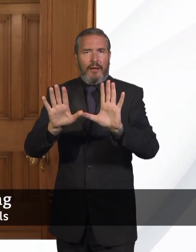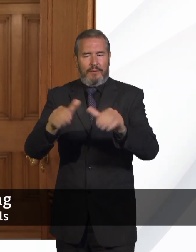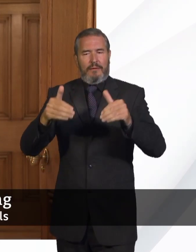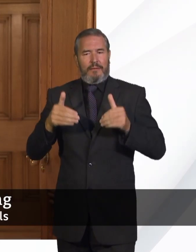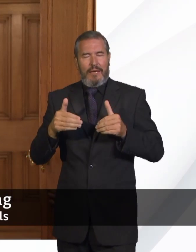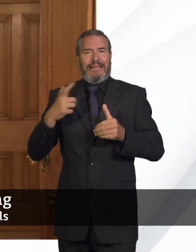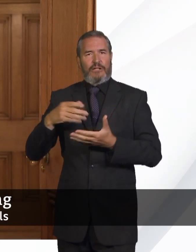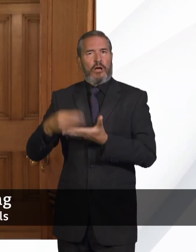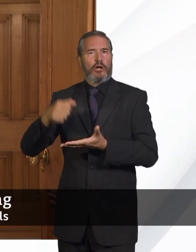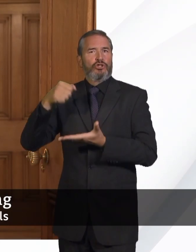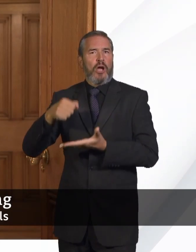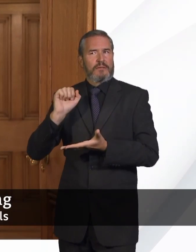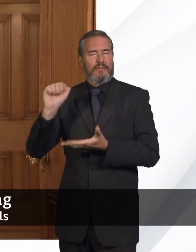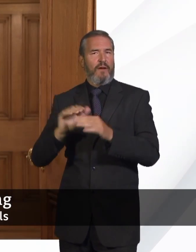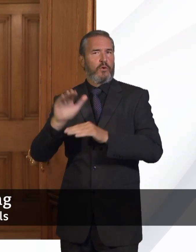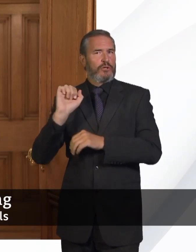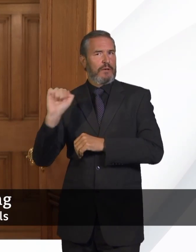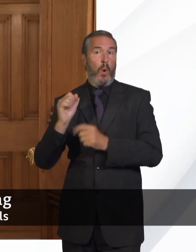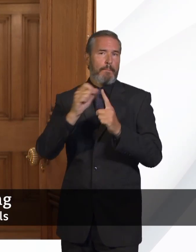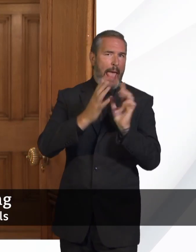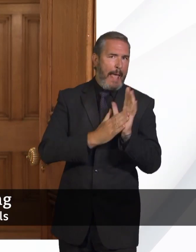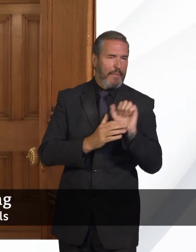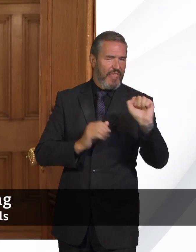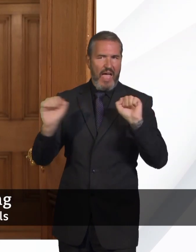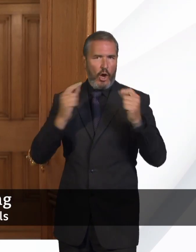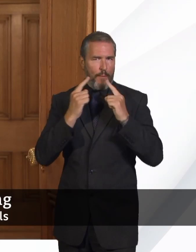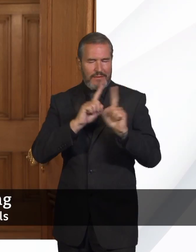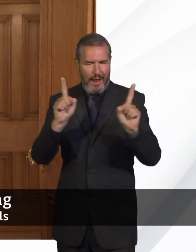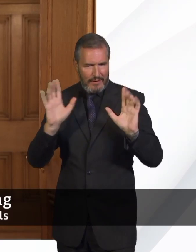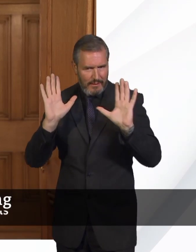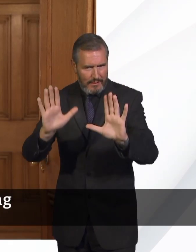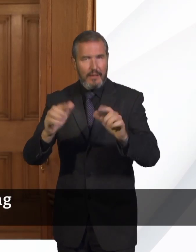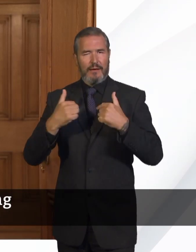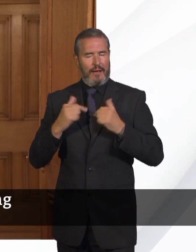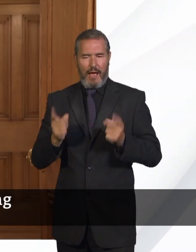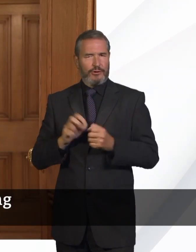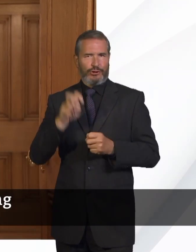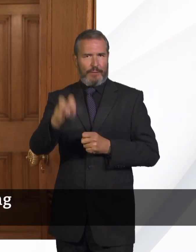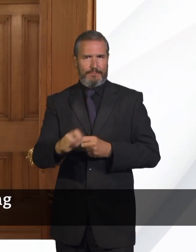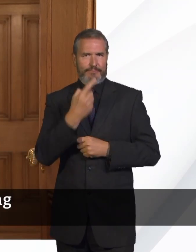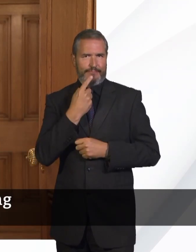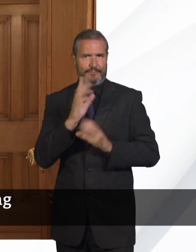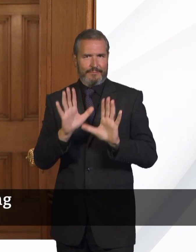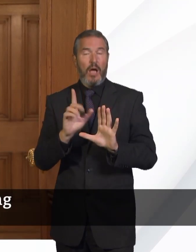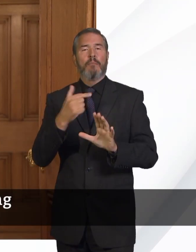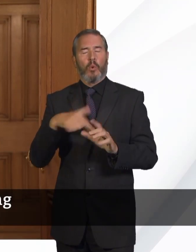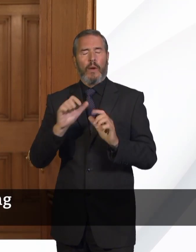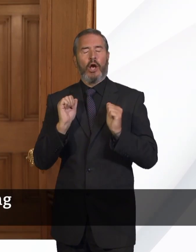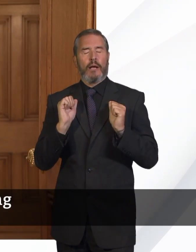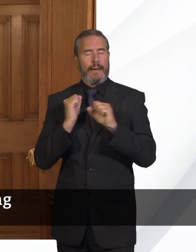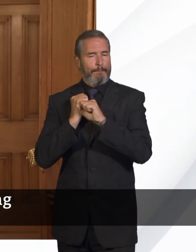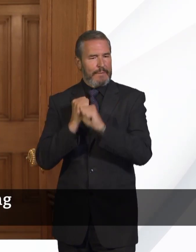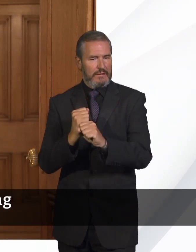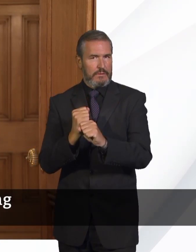the Chancellor in the future or the Prime Minister in the future. What I would say to you is that we are absolutely committed in terms of the levelling up